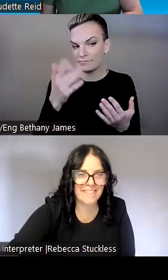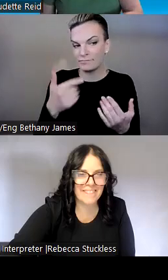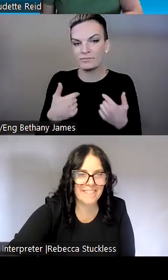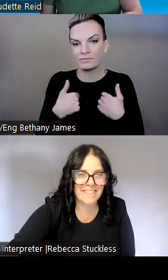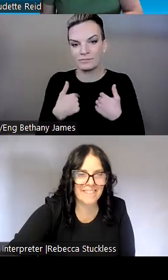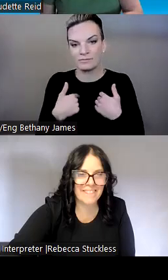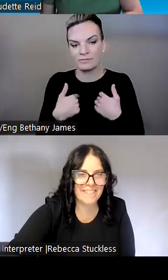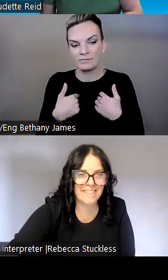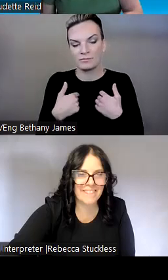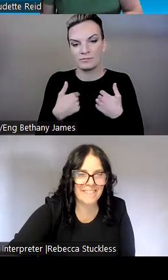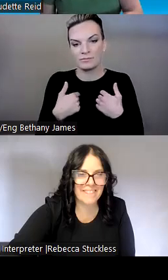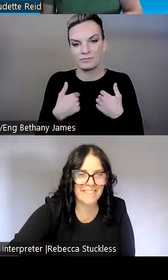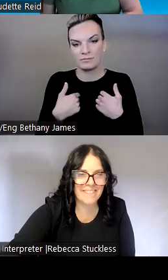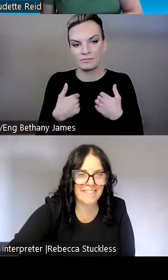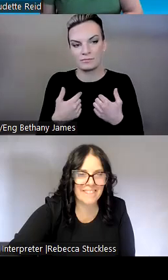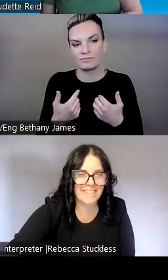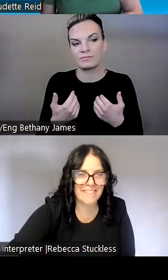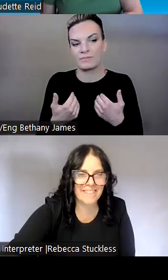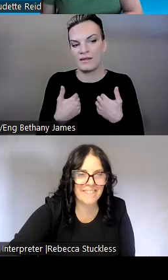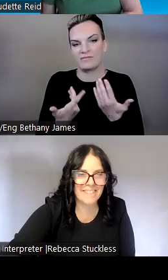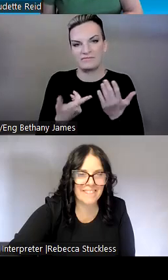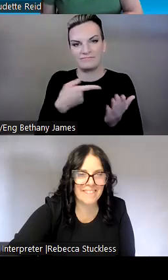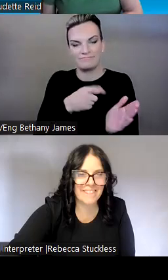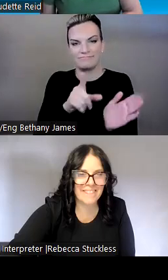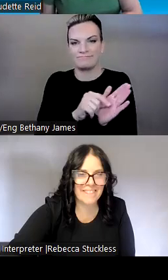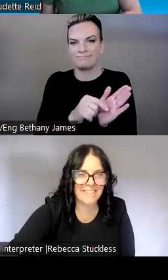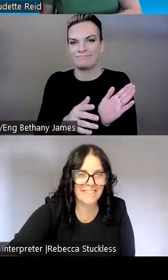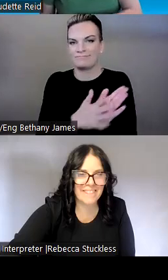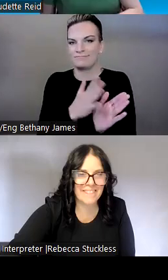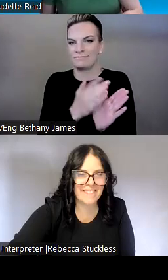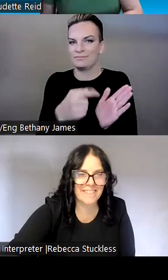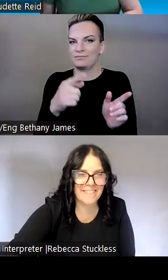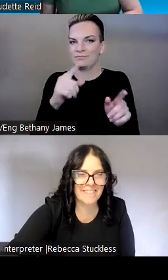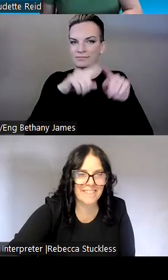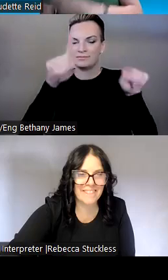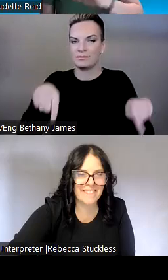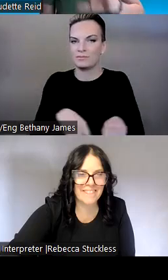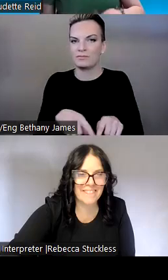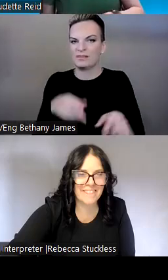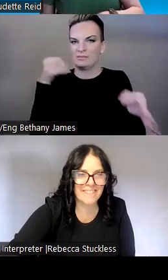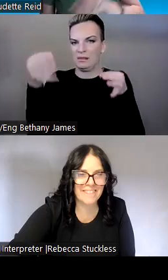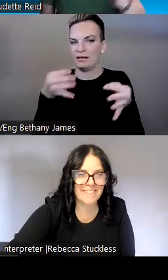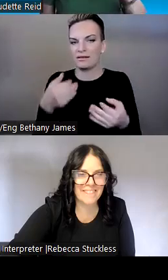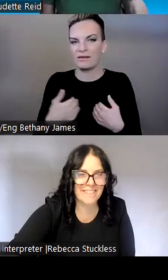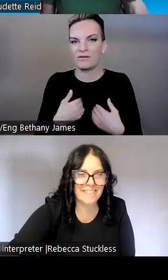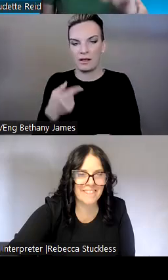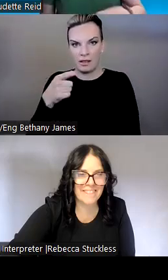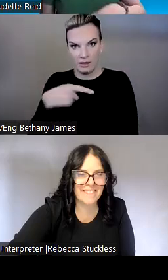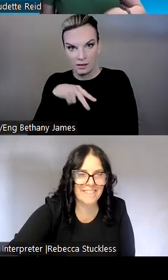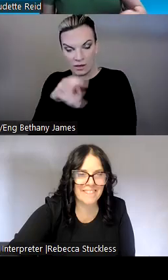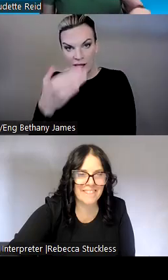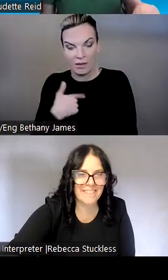made handouts so that you will not have to worry about getting this information down or